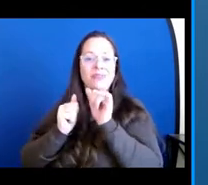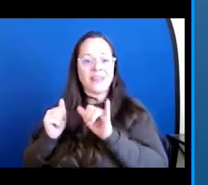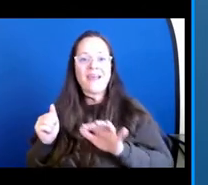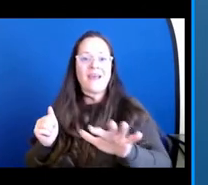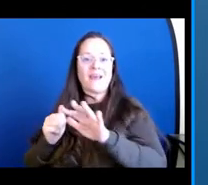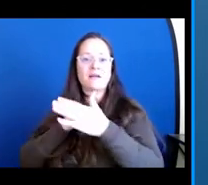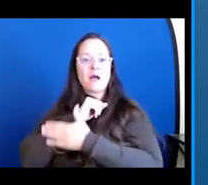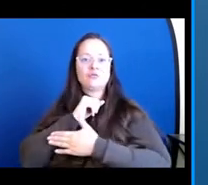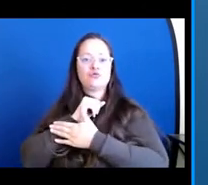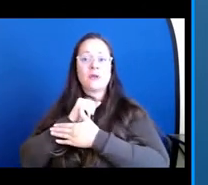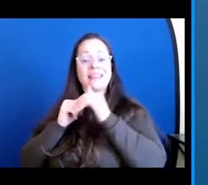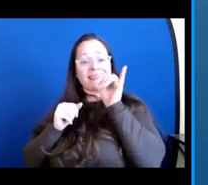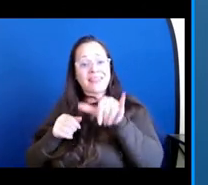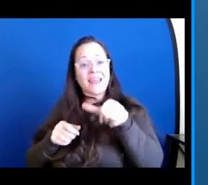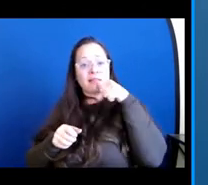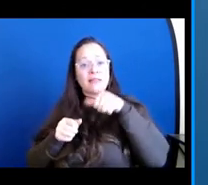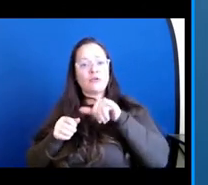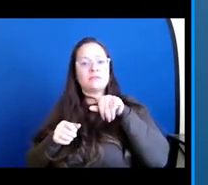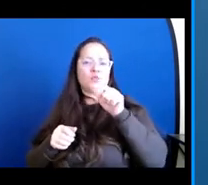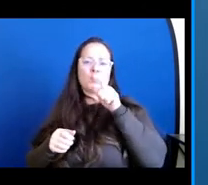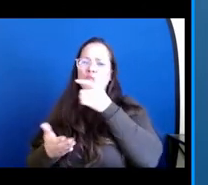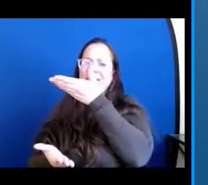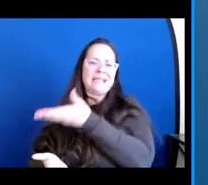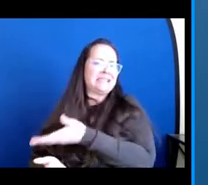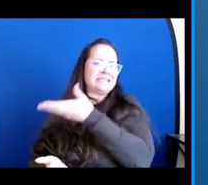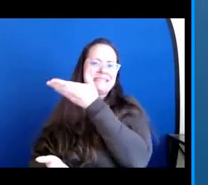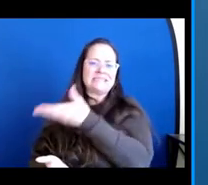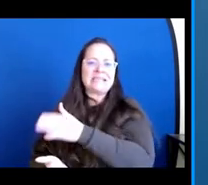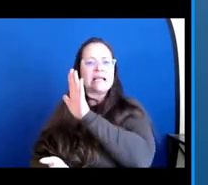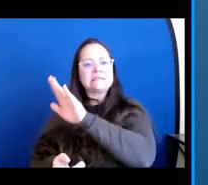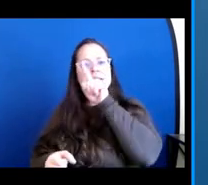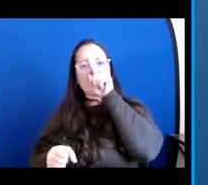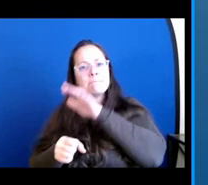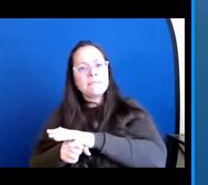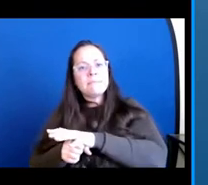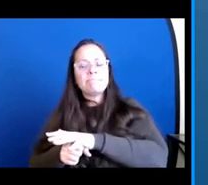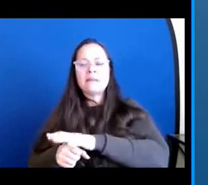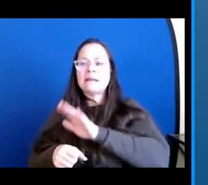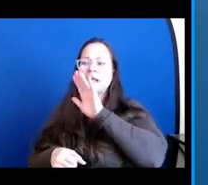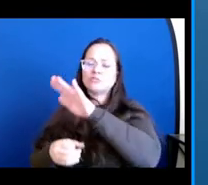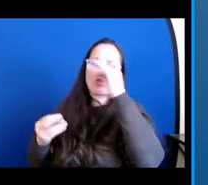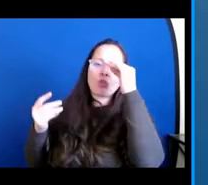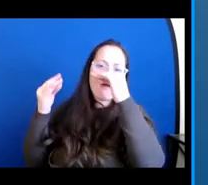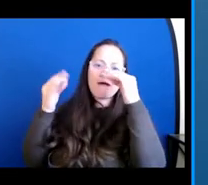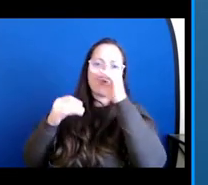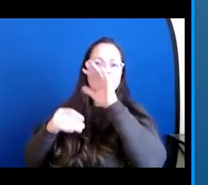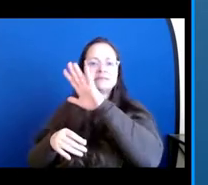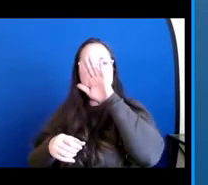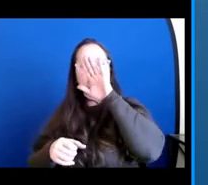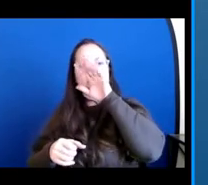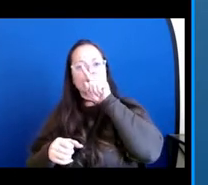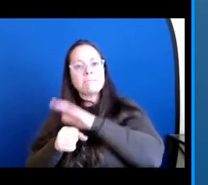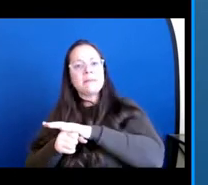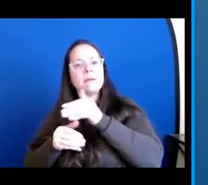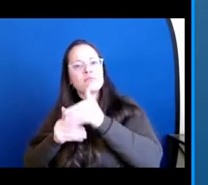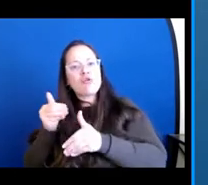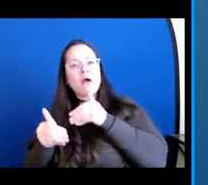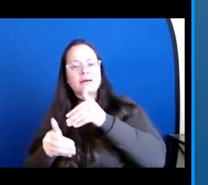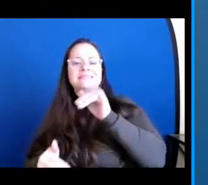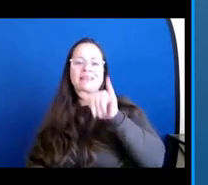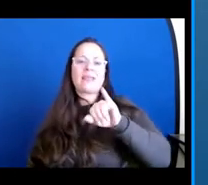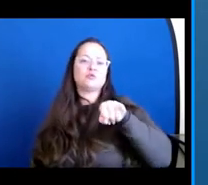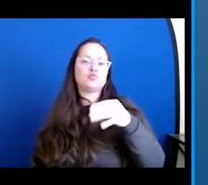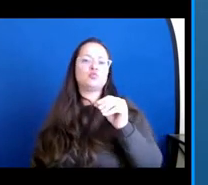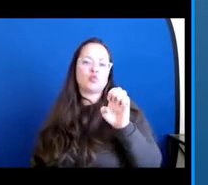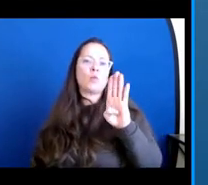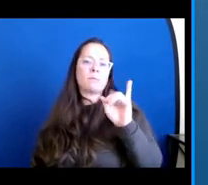commitment to Justice his thoughtfulness his commitment to progress is the Joe Biden that we've known and have